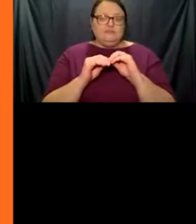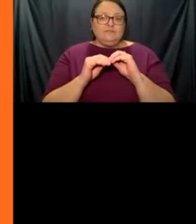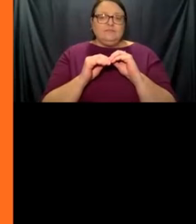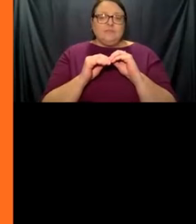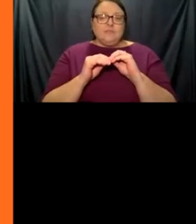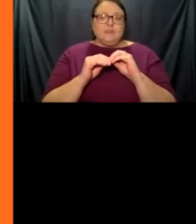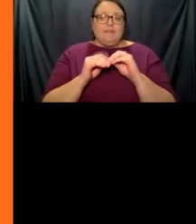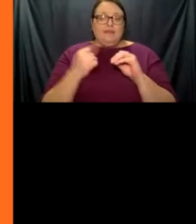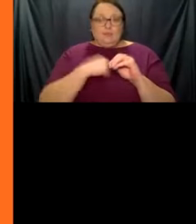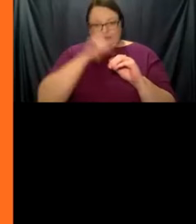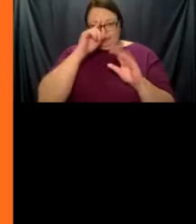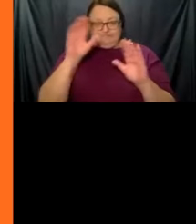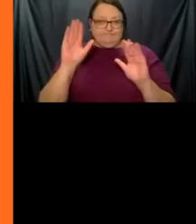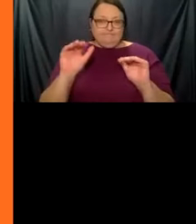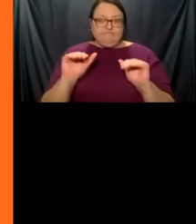rehabilitación.